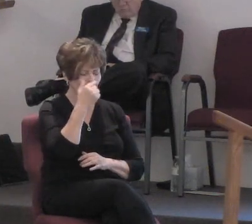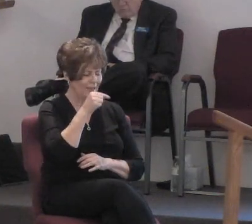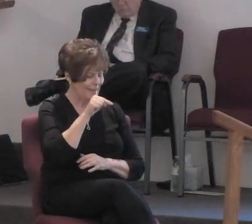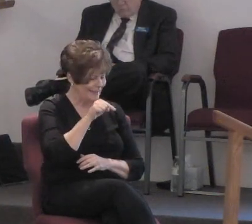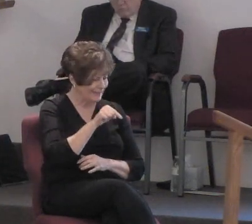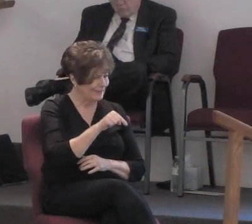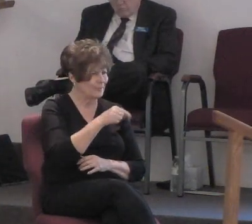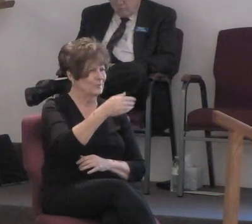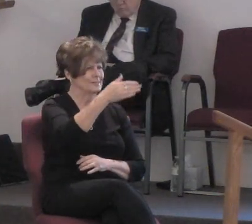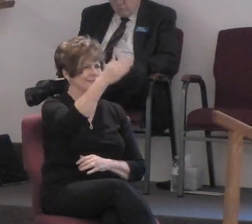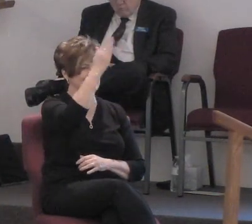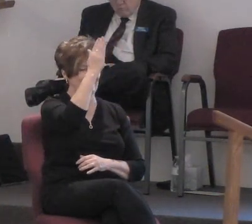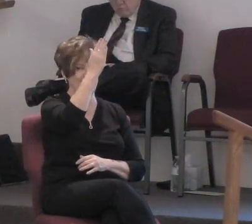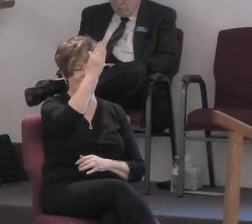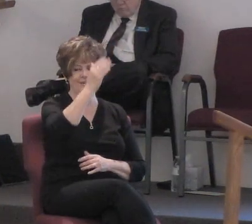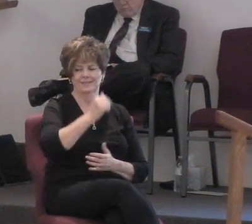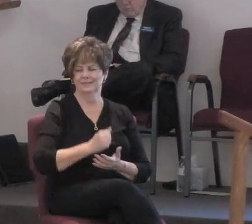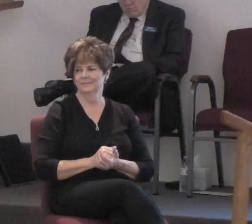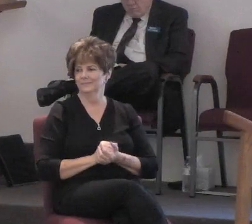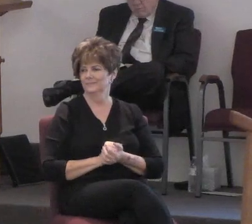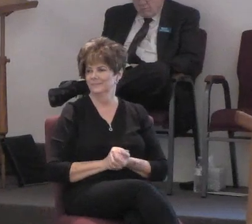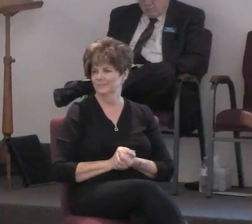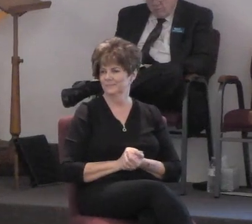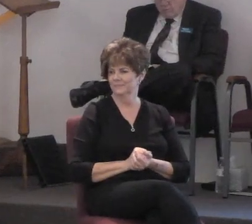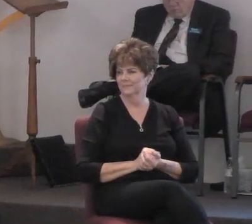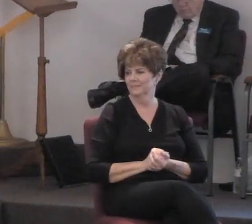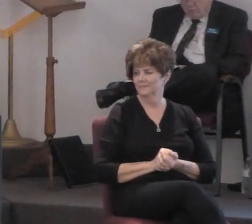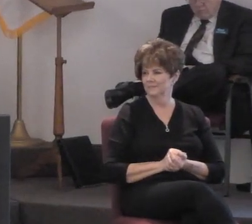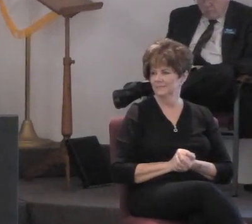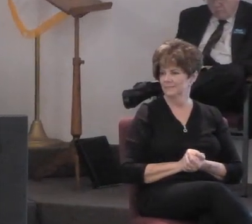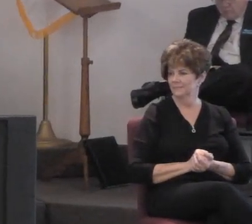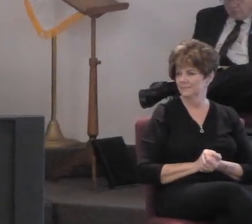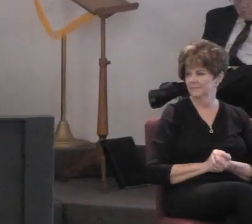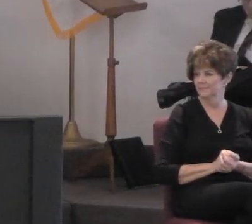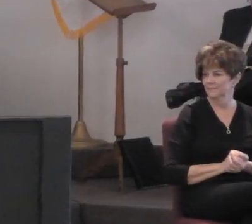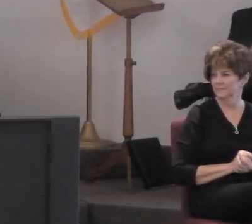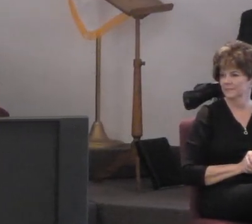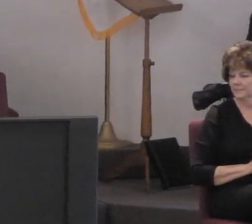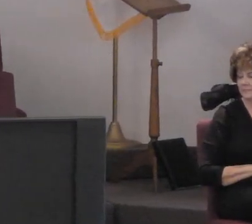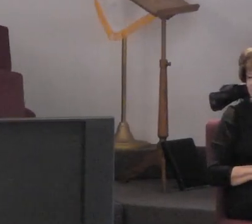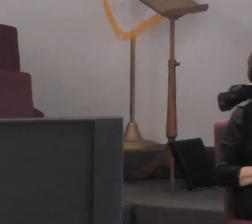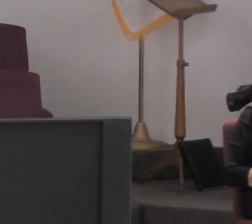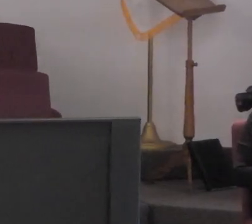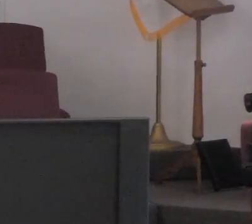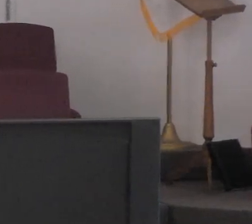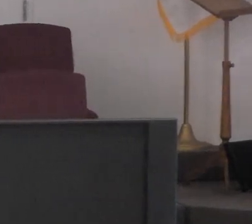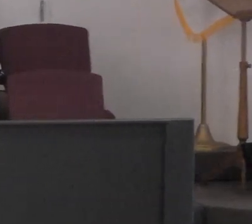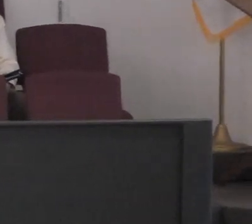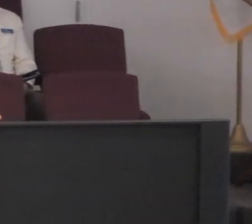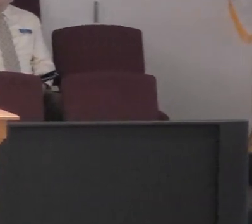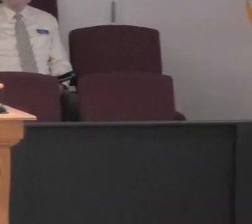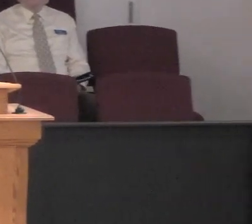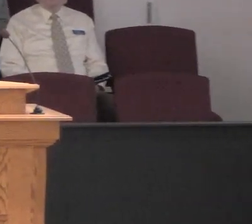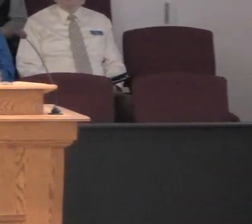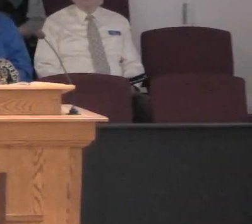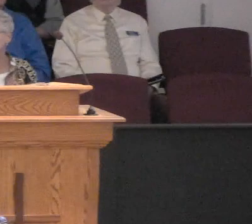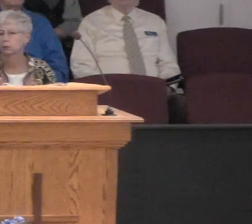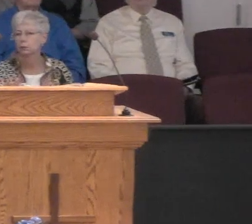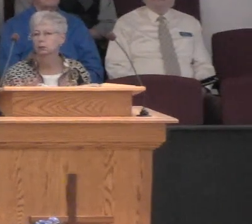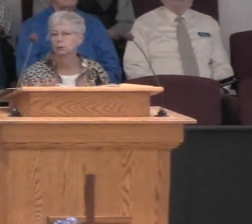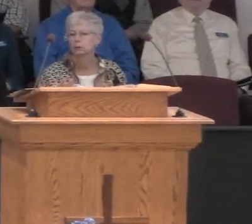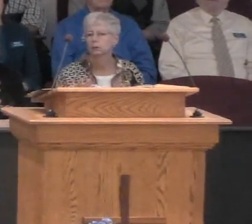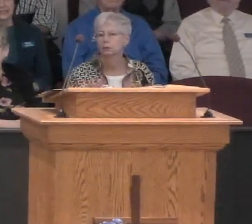My friends, I don't want to get into a lot of intellectual gobbledygook, but may I say this to you? You need to have a